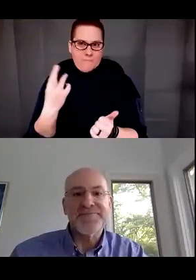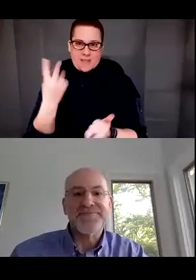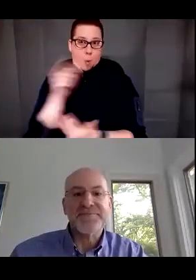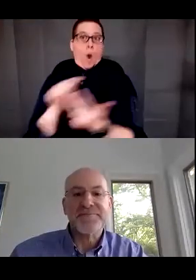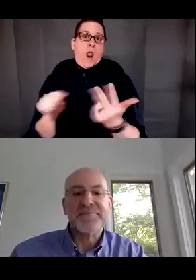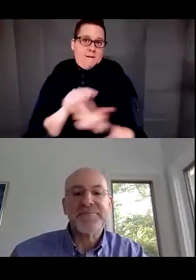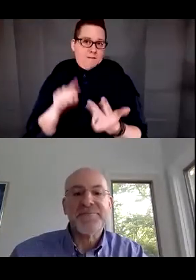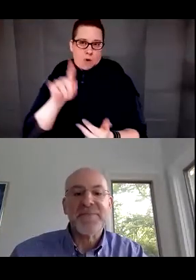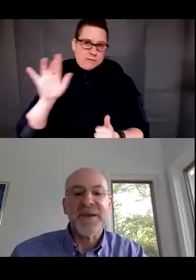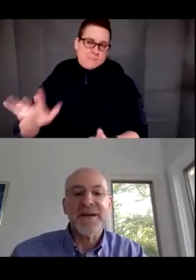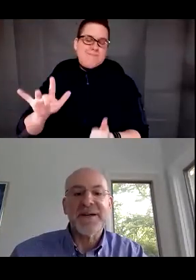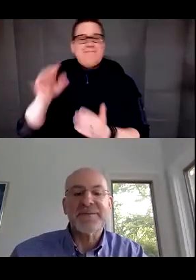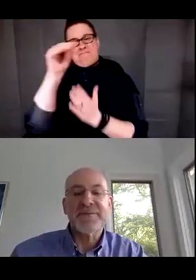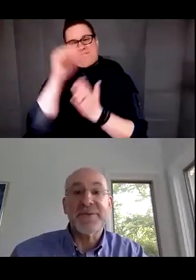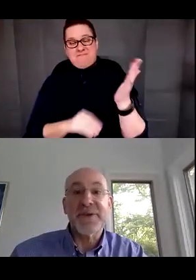can